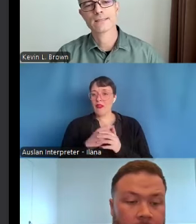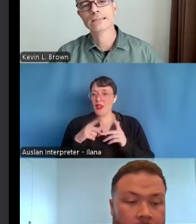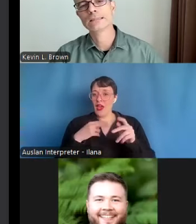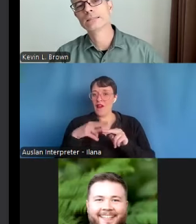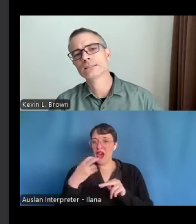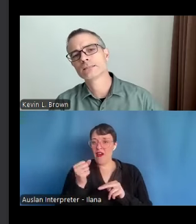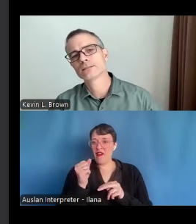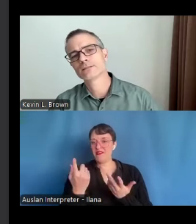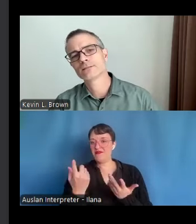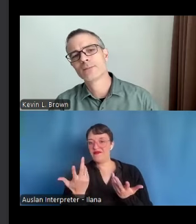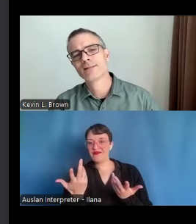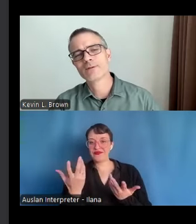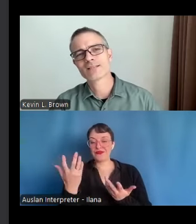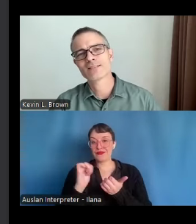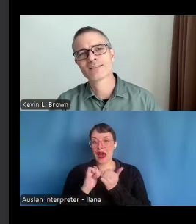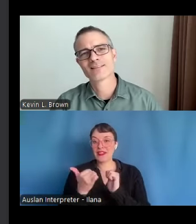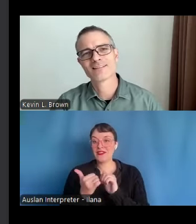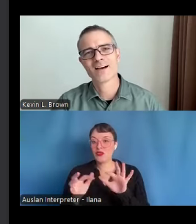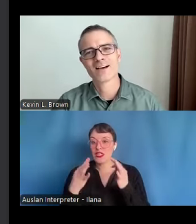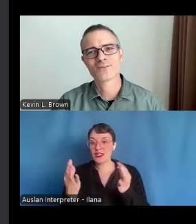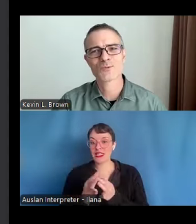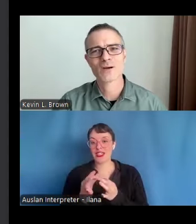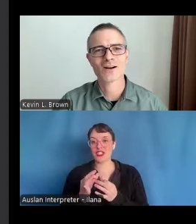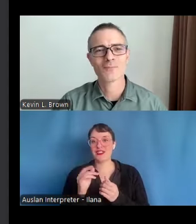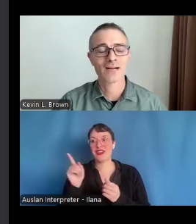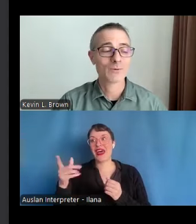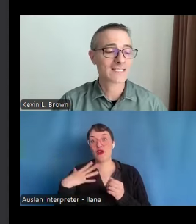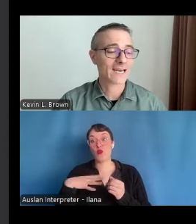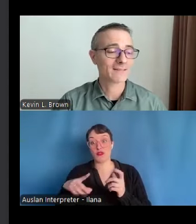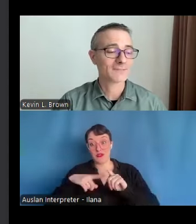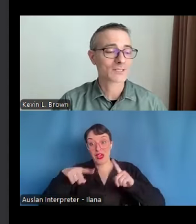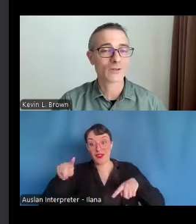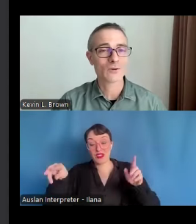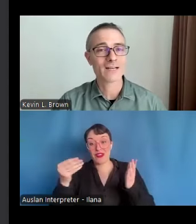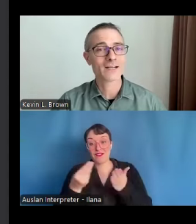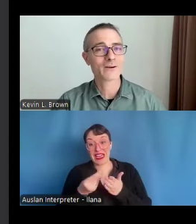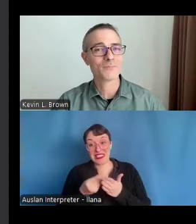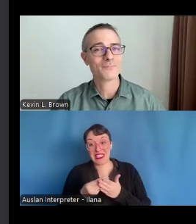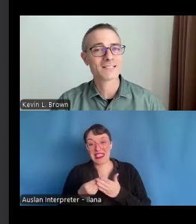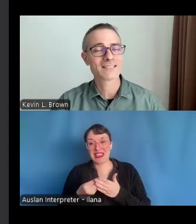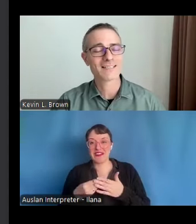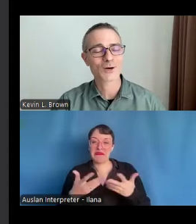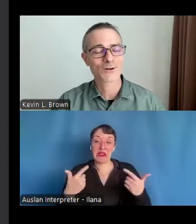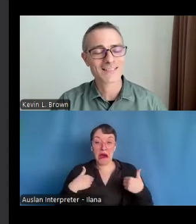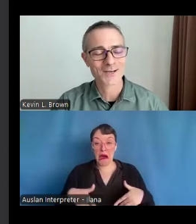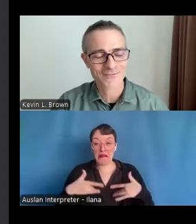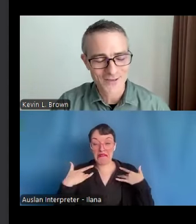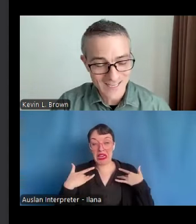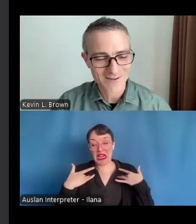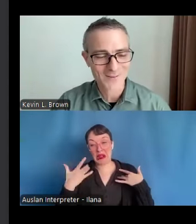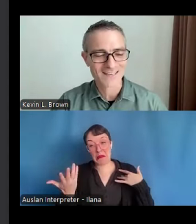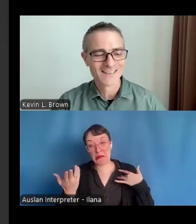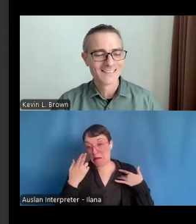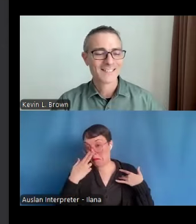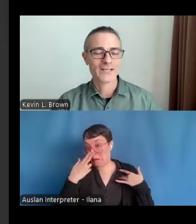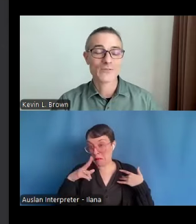funding, I mean, maybe this is not for this webinar, but I would say it's a little bit none of their business. It's harder to tell a funder